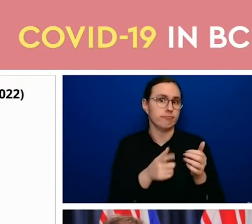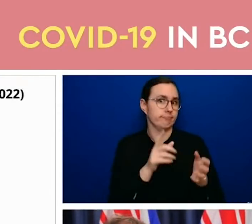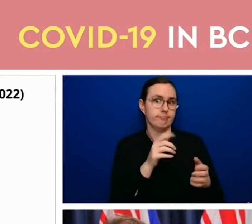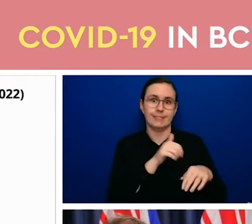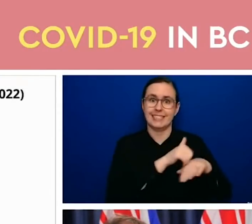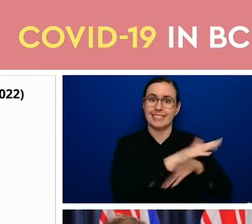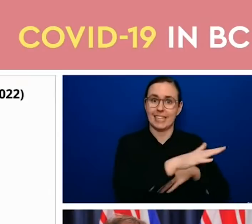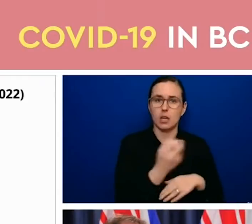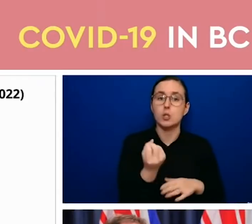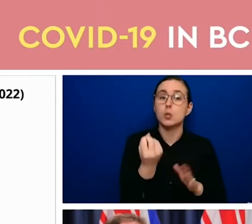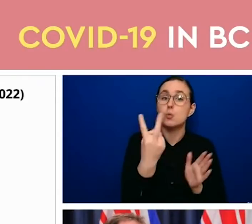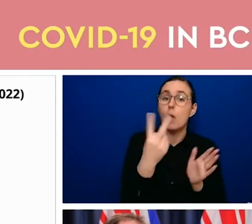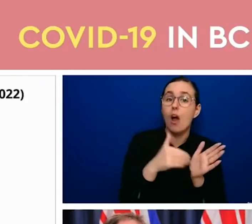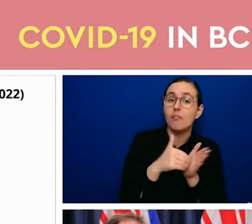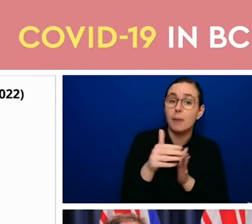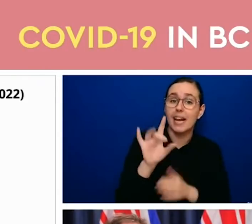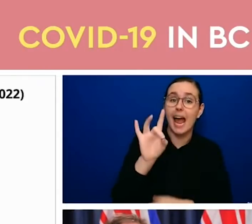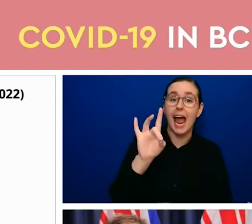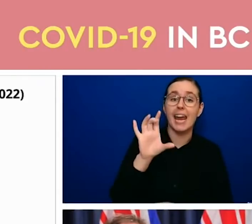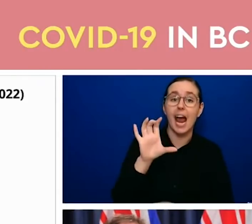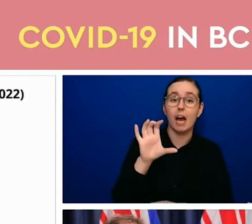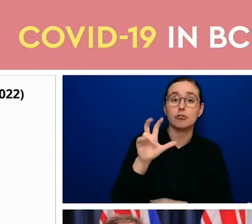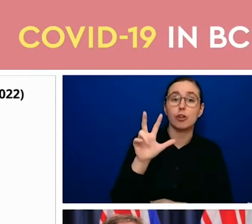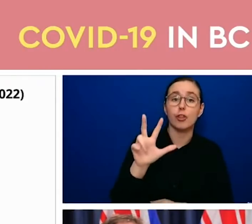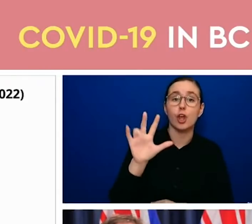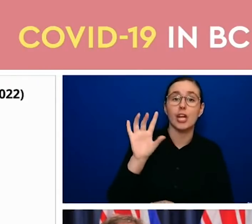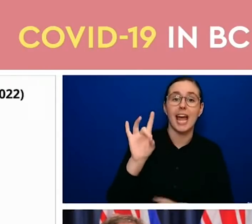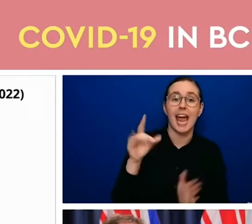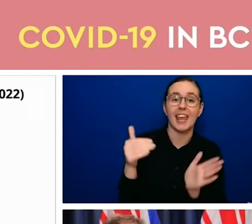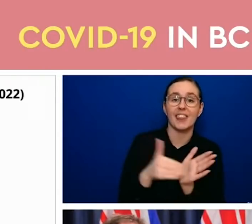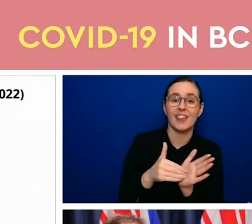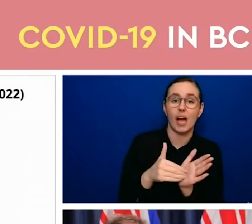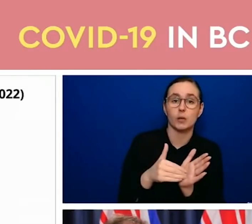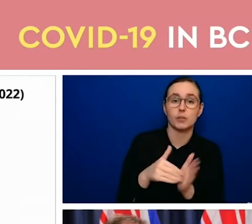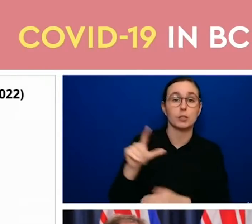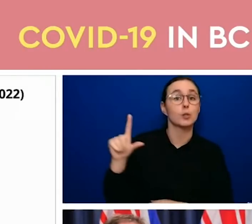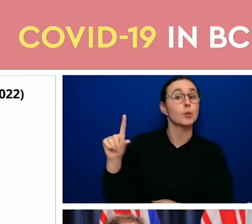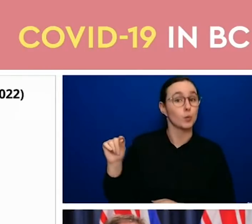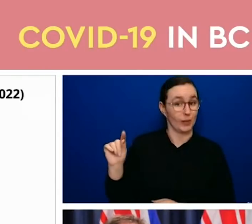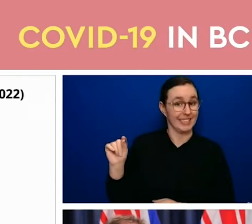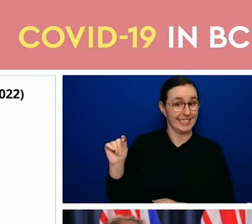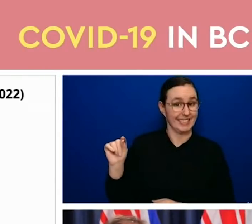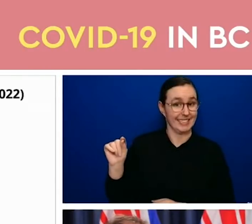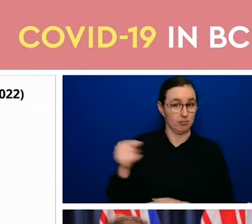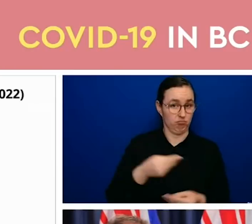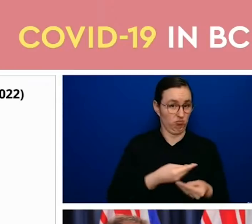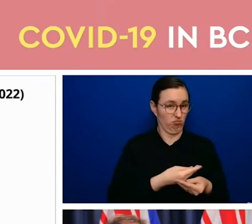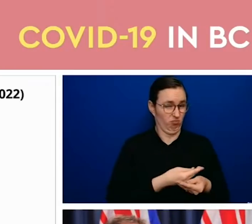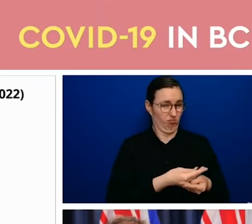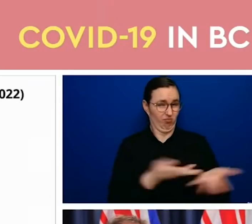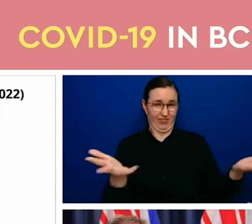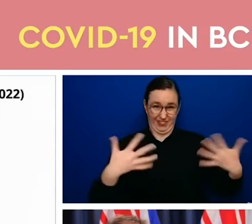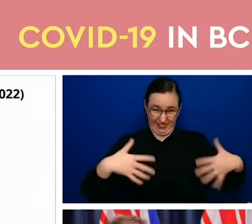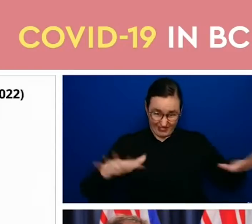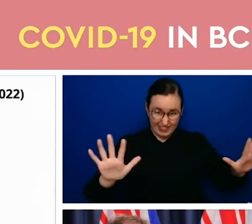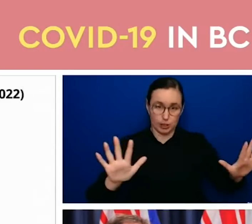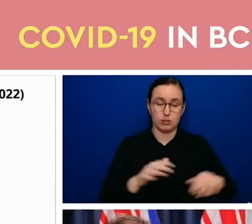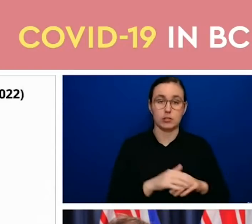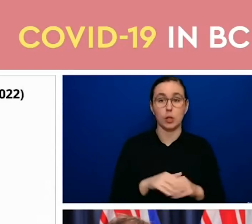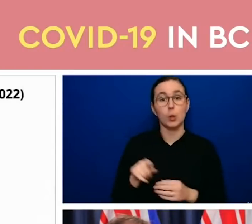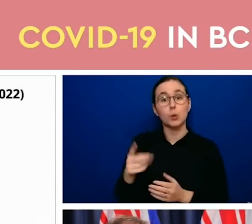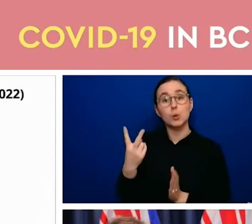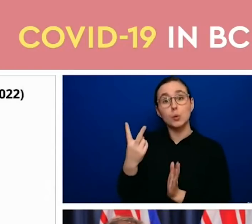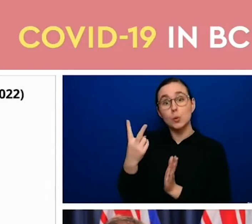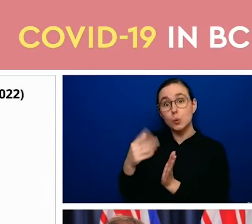12,838,020 since December 13th, 2 million prior to that, and that the largest number so far have gone